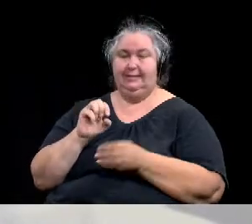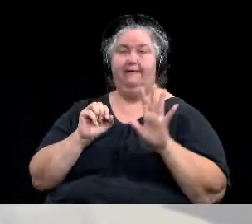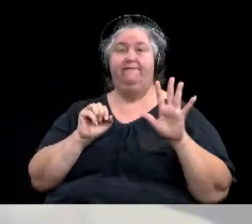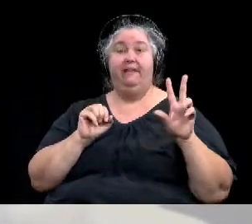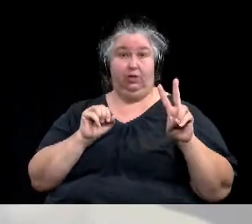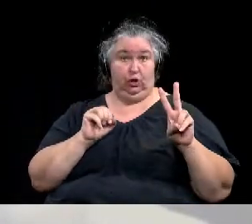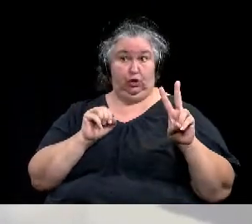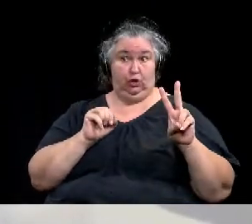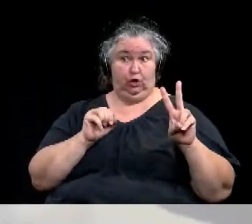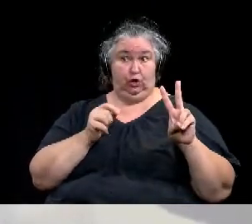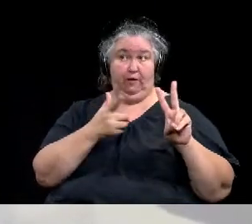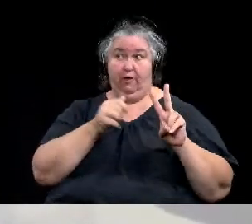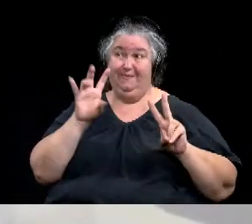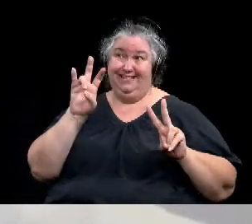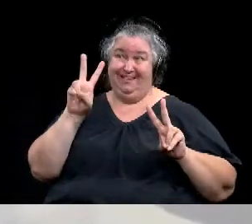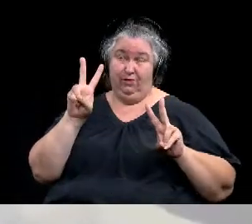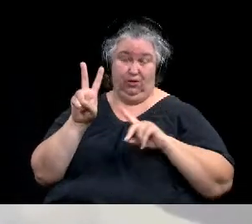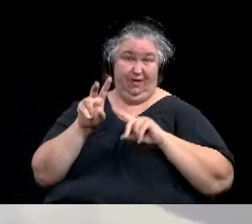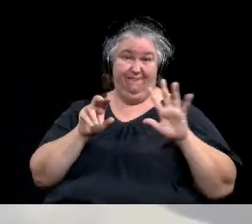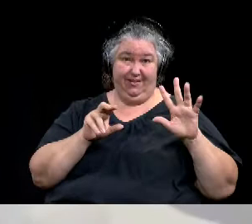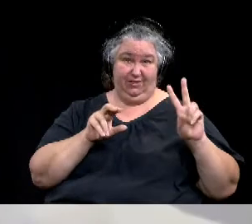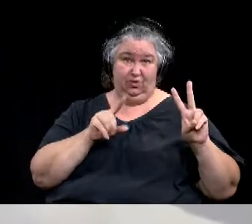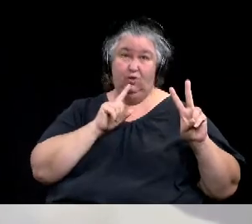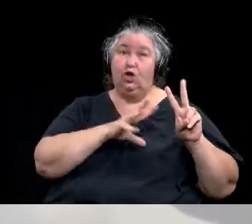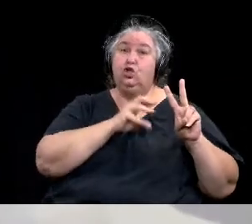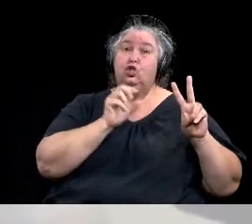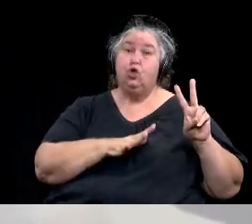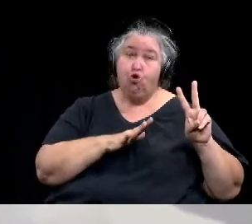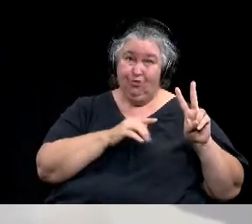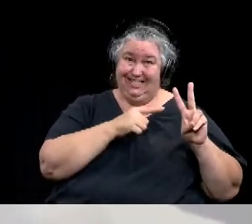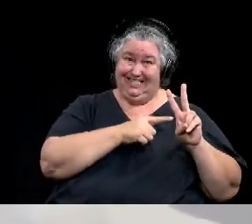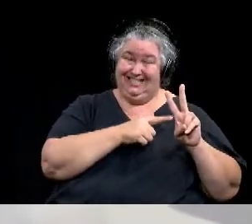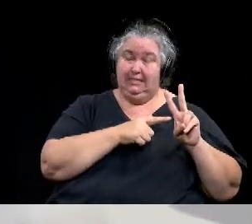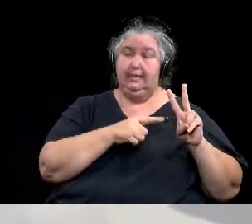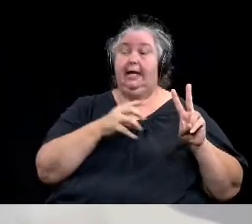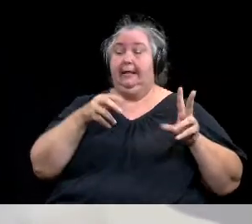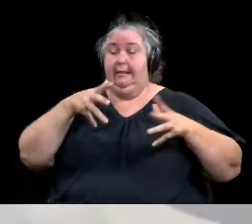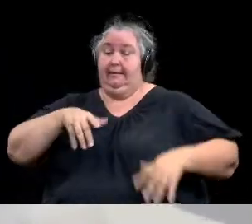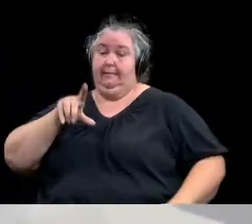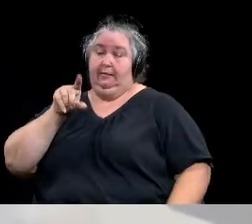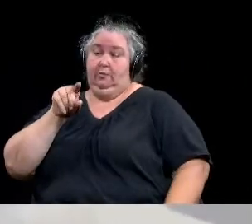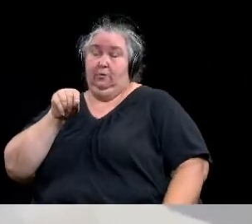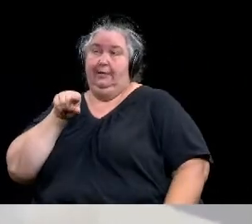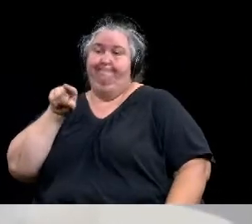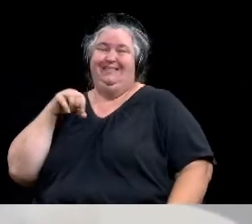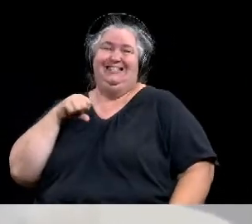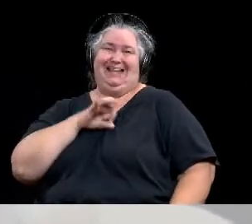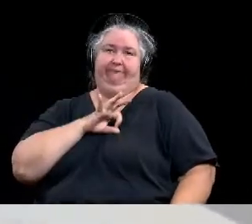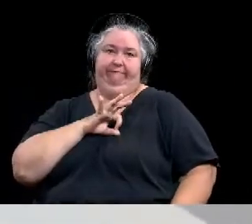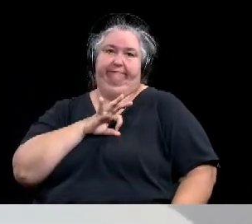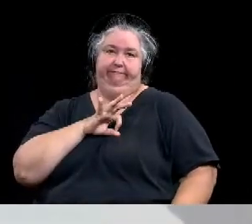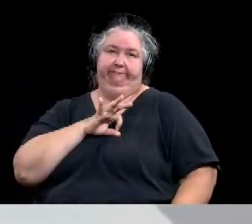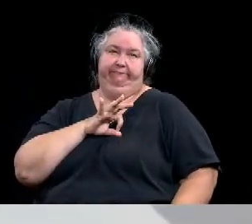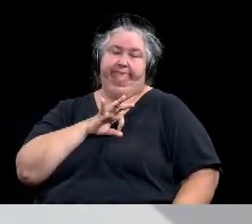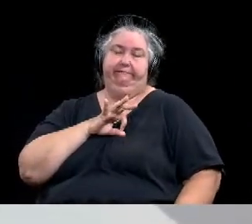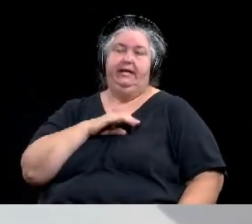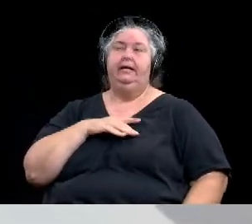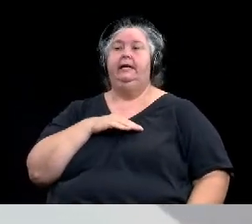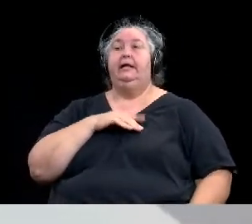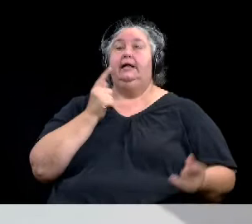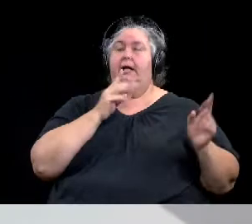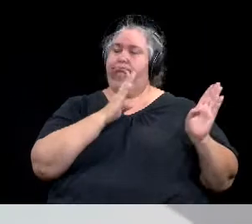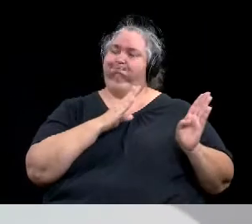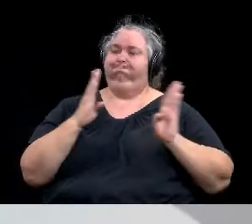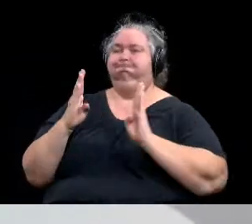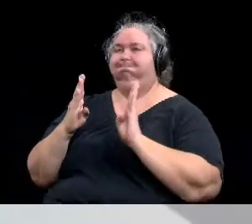those 72 are students, and the remaining 20 are staff members. I'm going to shift now